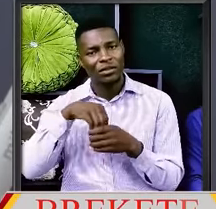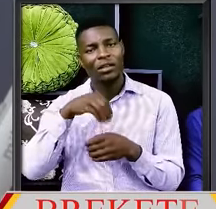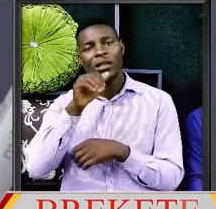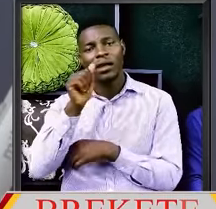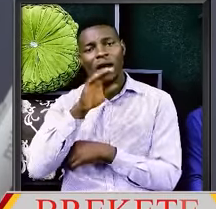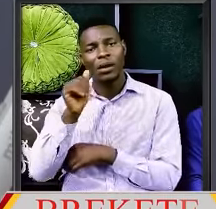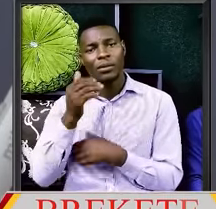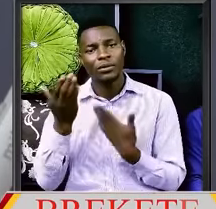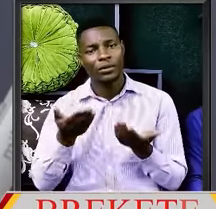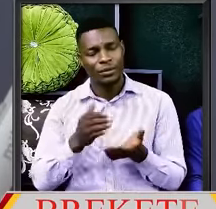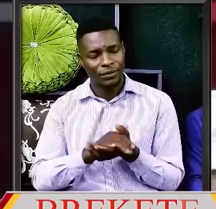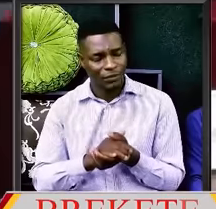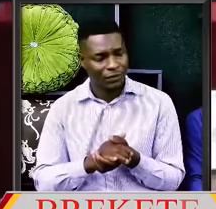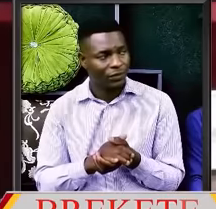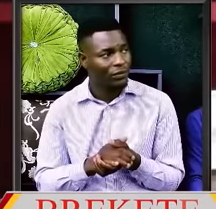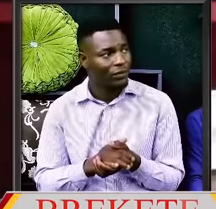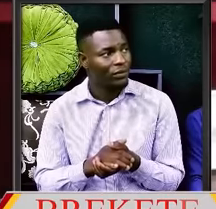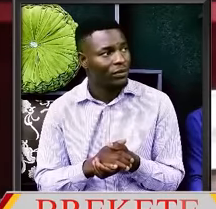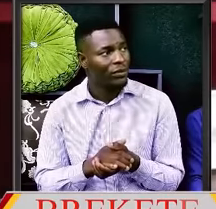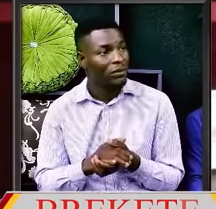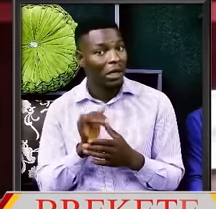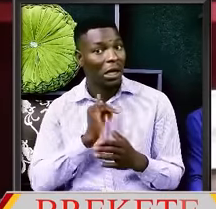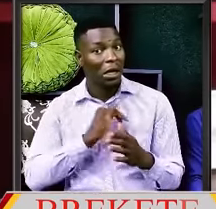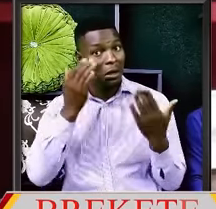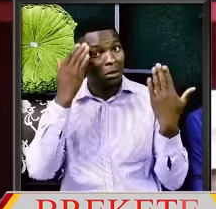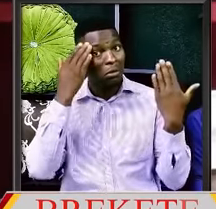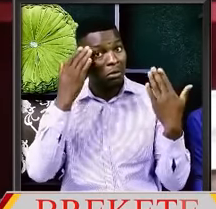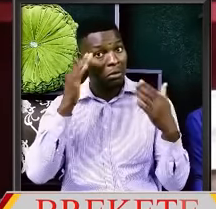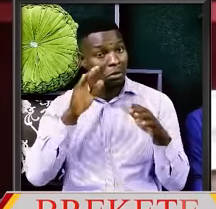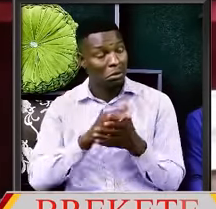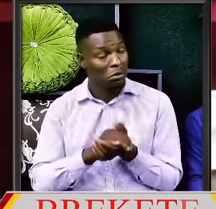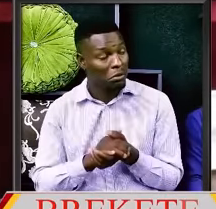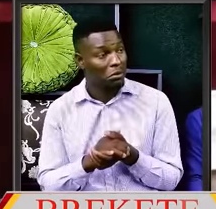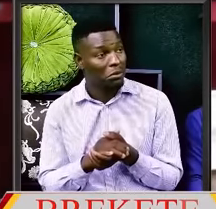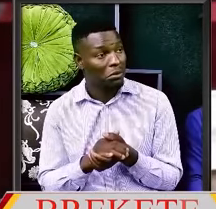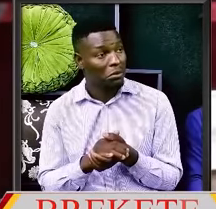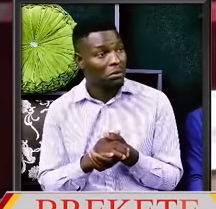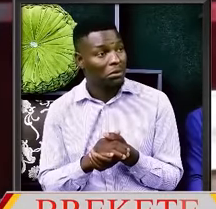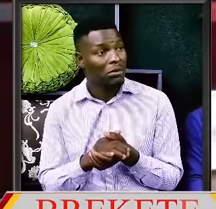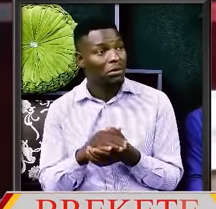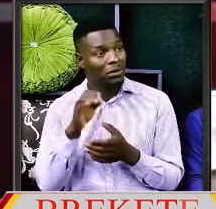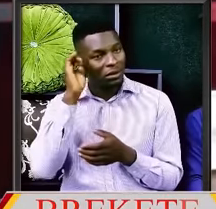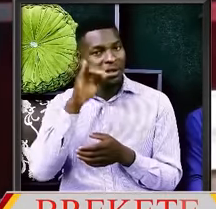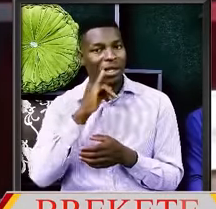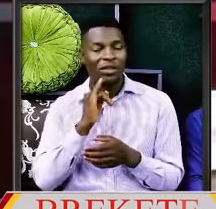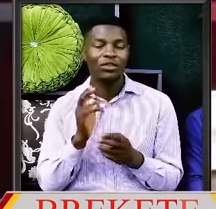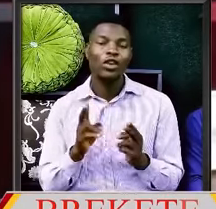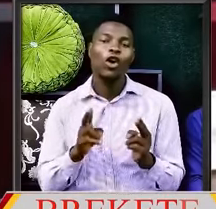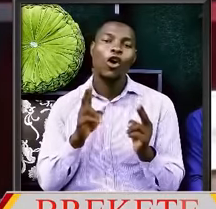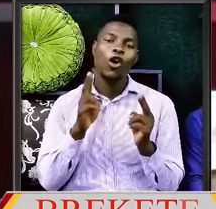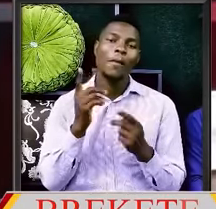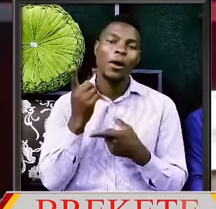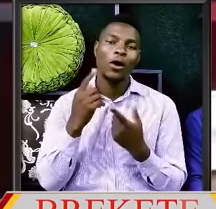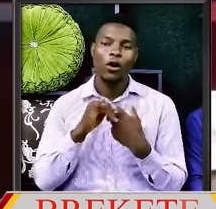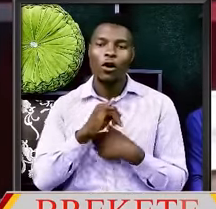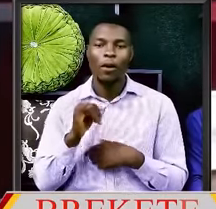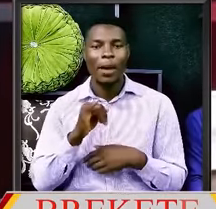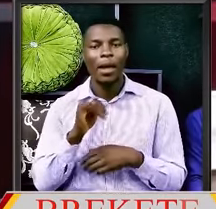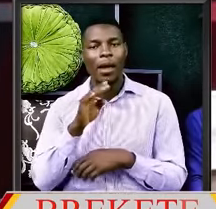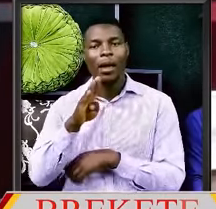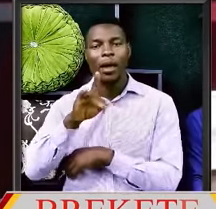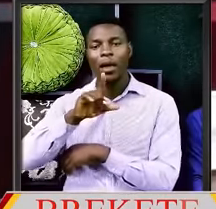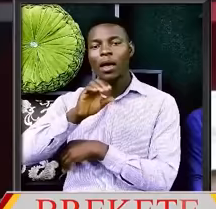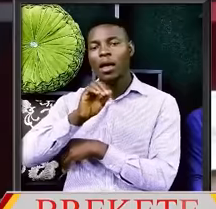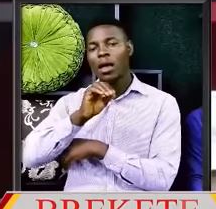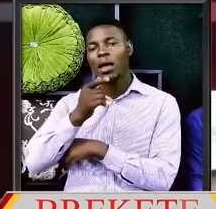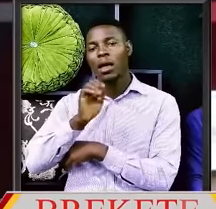Yes, my stage name. Oh. I don't know his own name, his only name. But anybody knows him. Very dark man. Even the government, even the police, they know